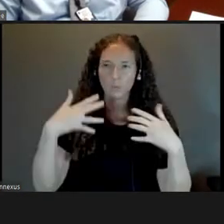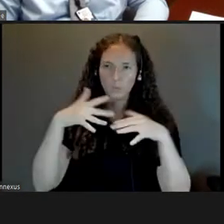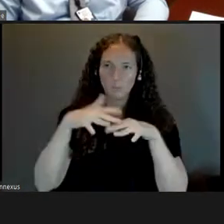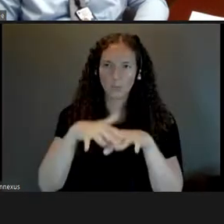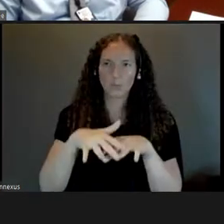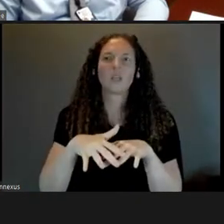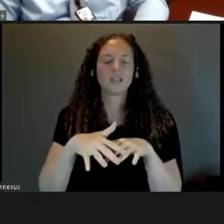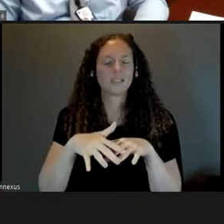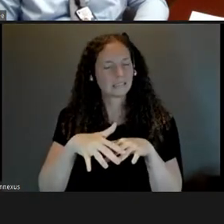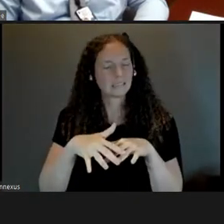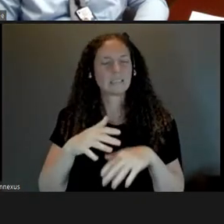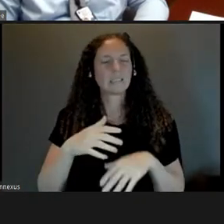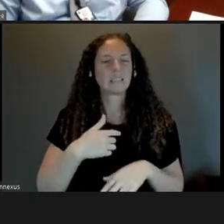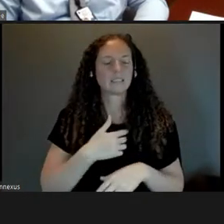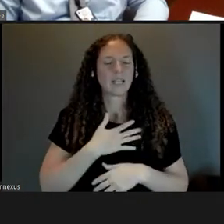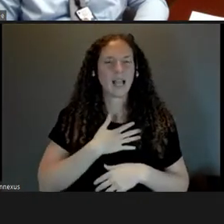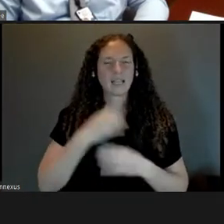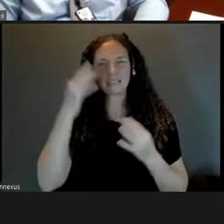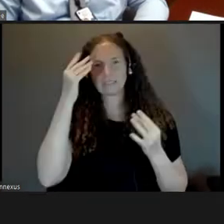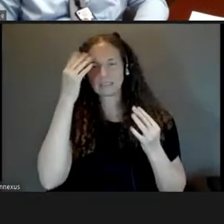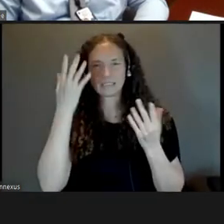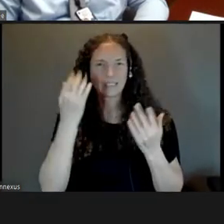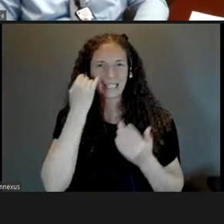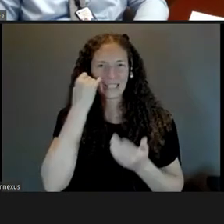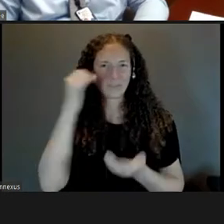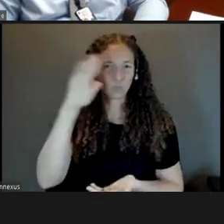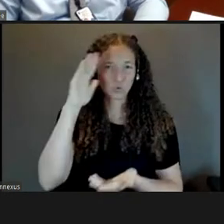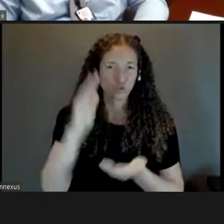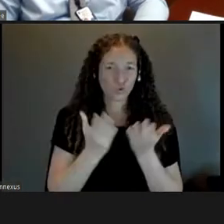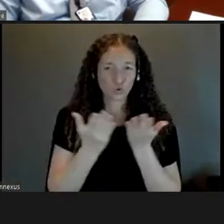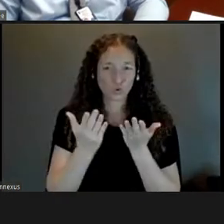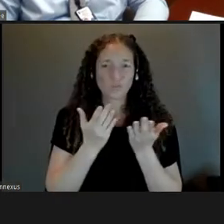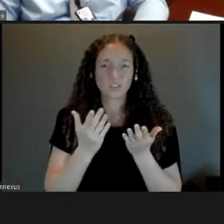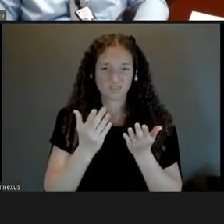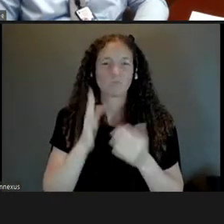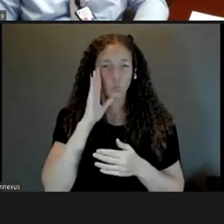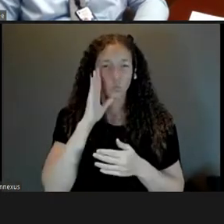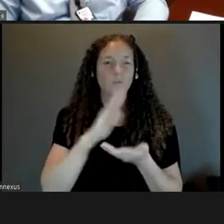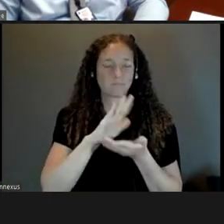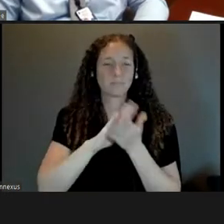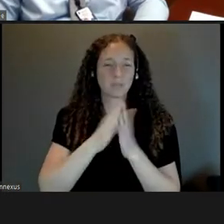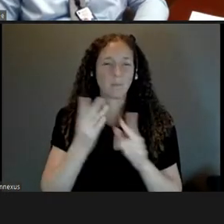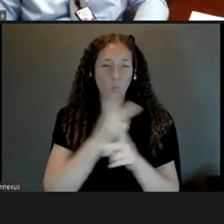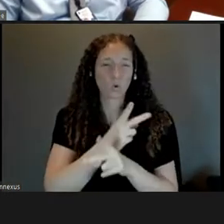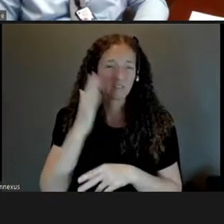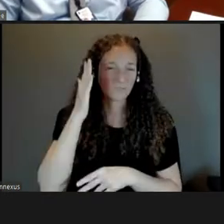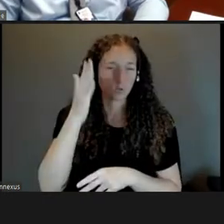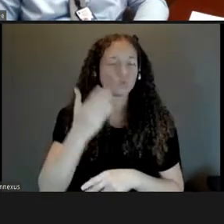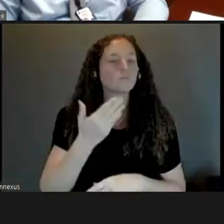reduction in service, what those trains might be like in the future. Thank you again for taking the time to listen.